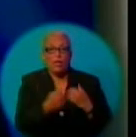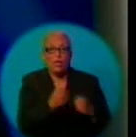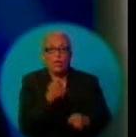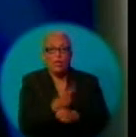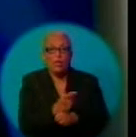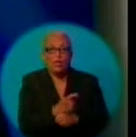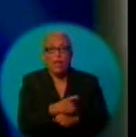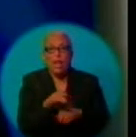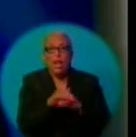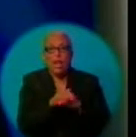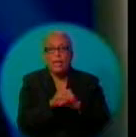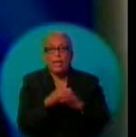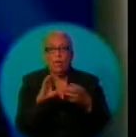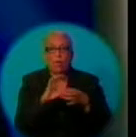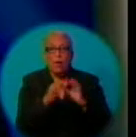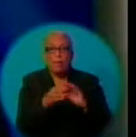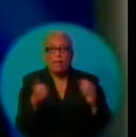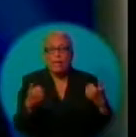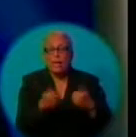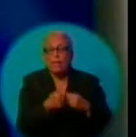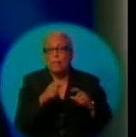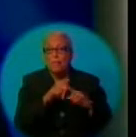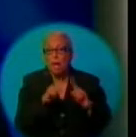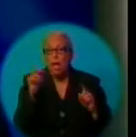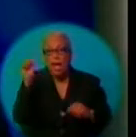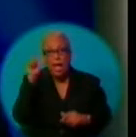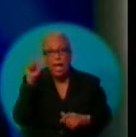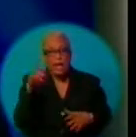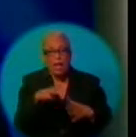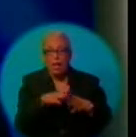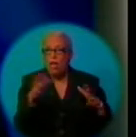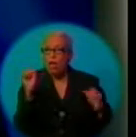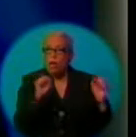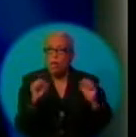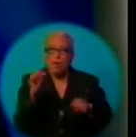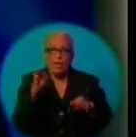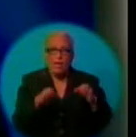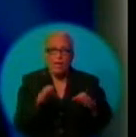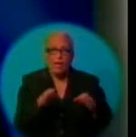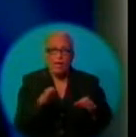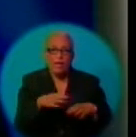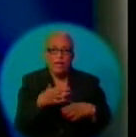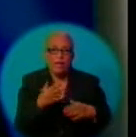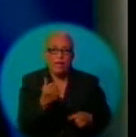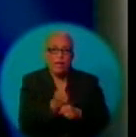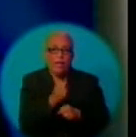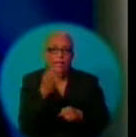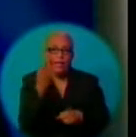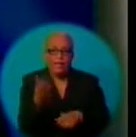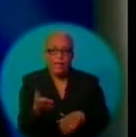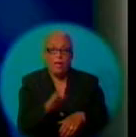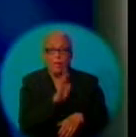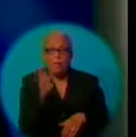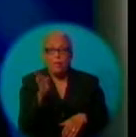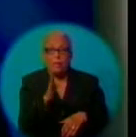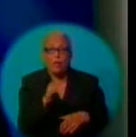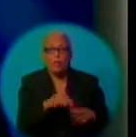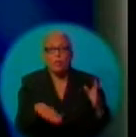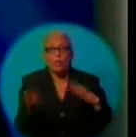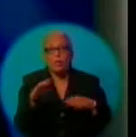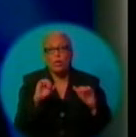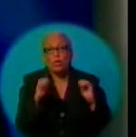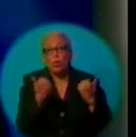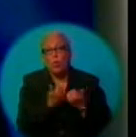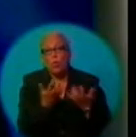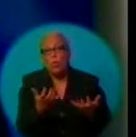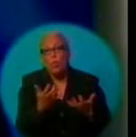year's London Olympic Games. However, Ali still has a lot of work if he's to satisfy that hope, and the Barbados Amateur Swimming